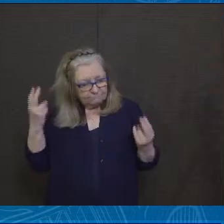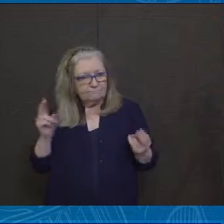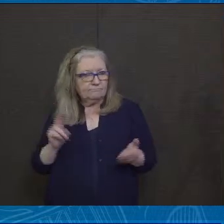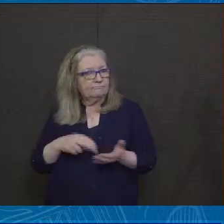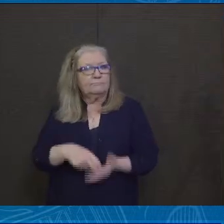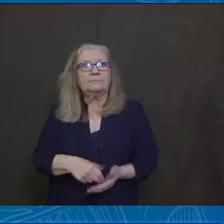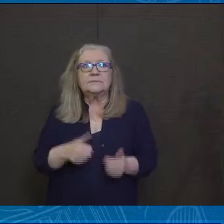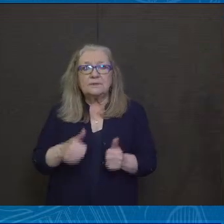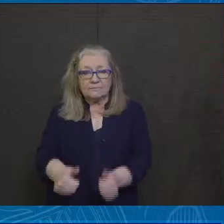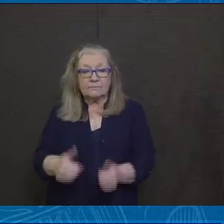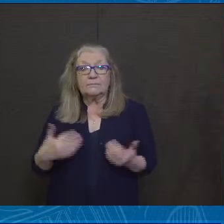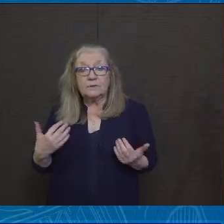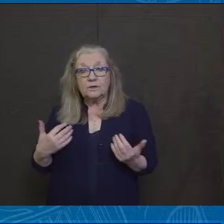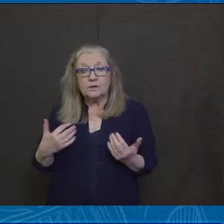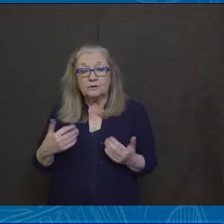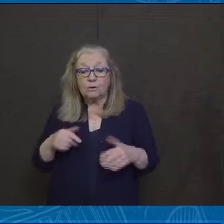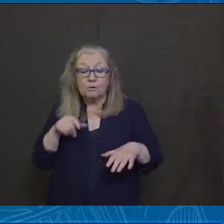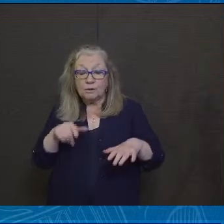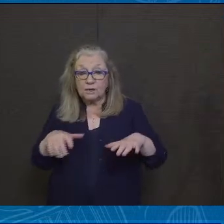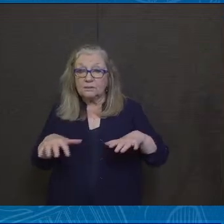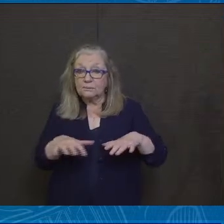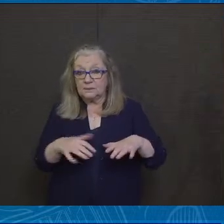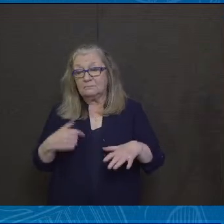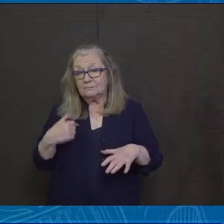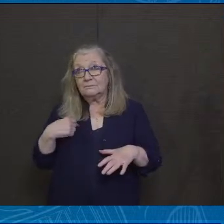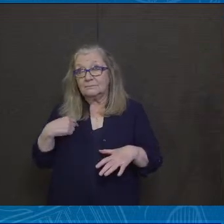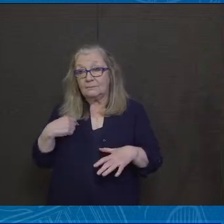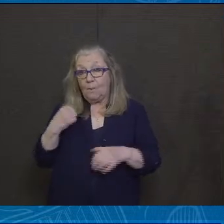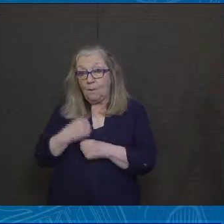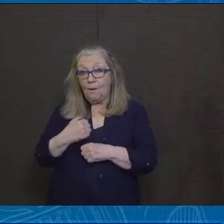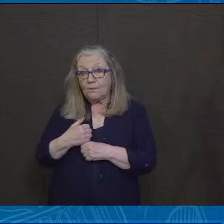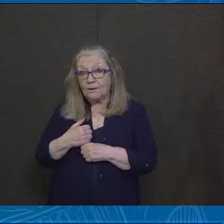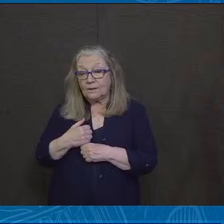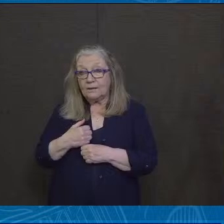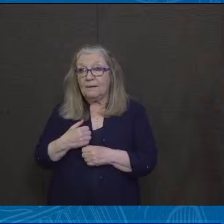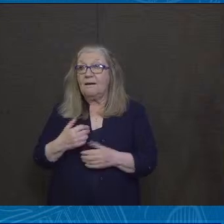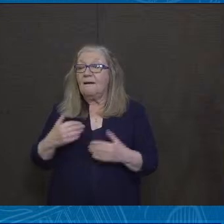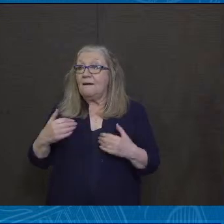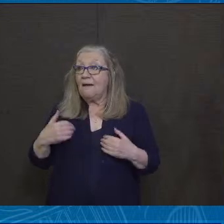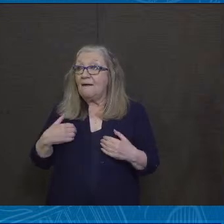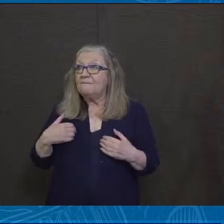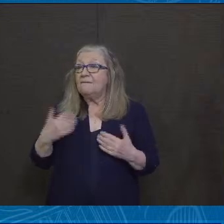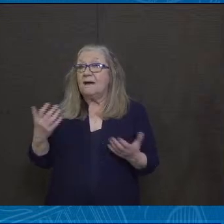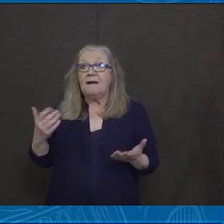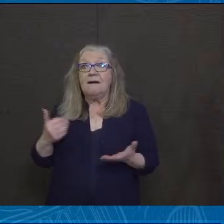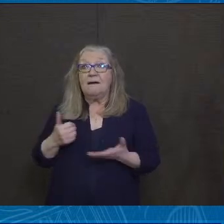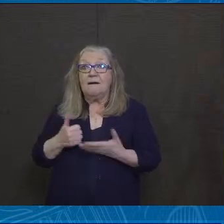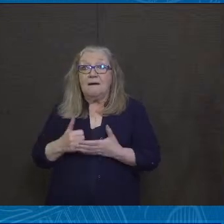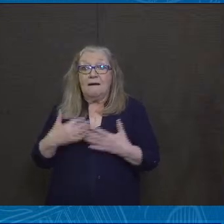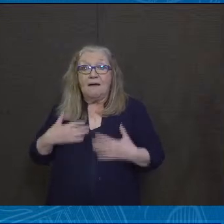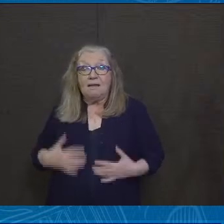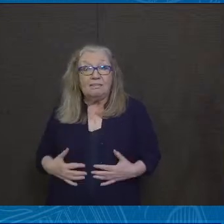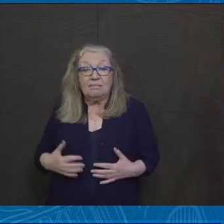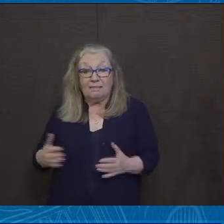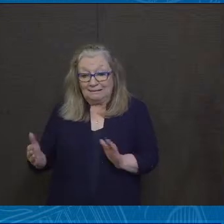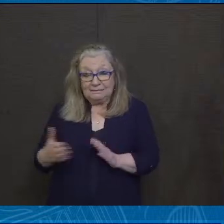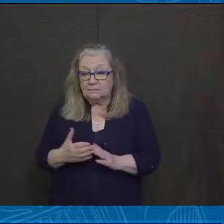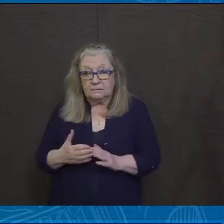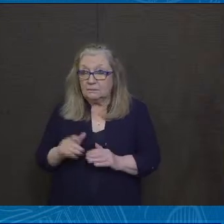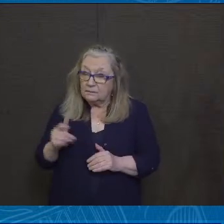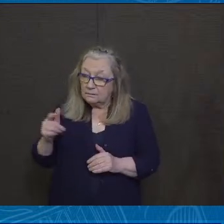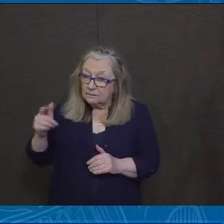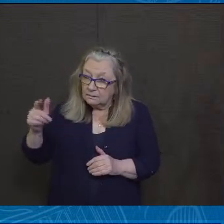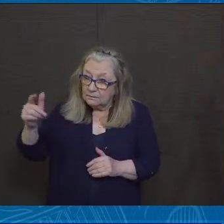And also, in those spaces that I worked in, there's no police post, health service probably 20 miles to reach